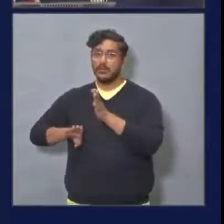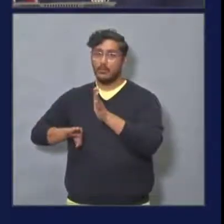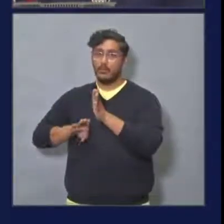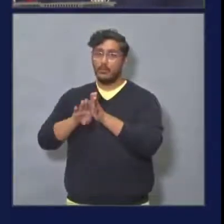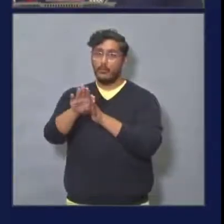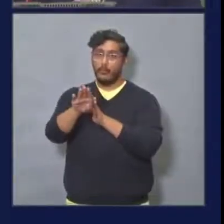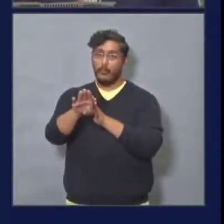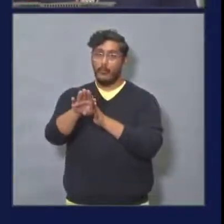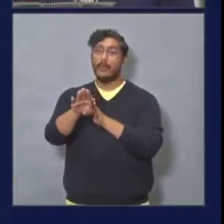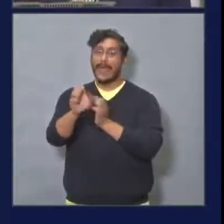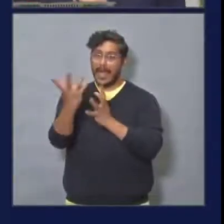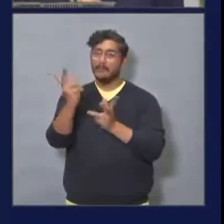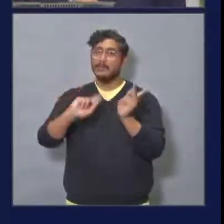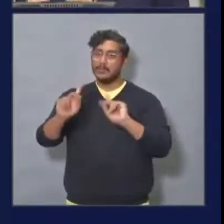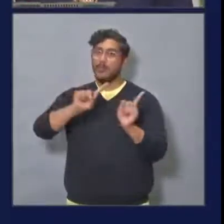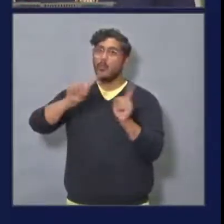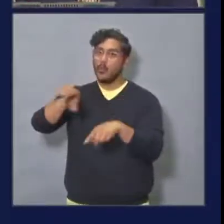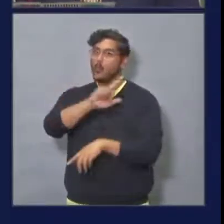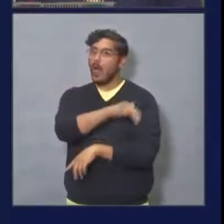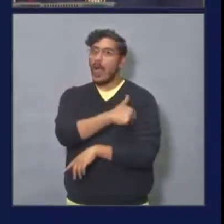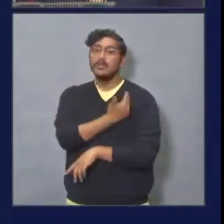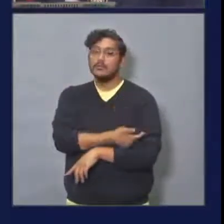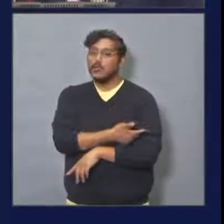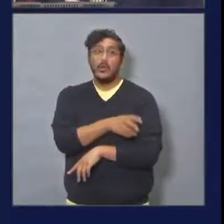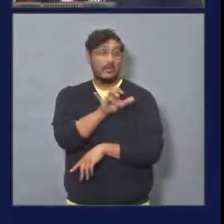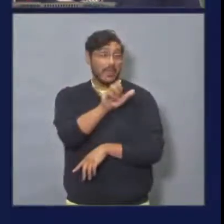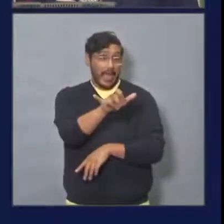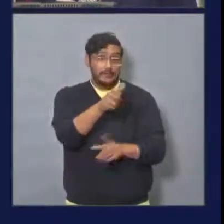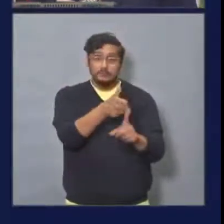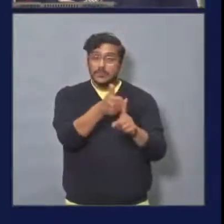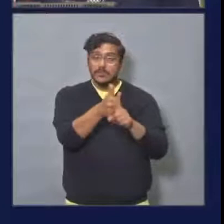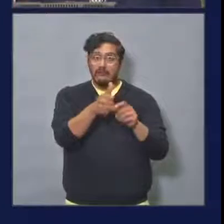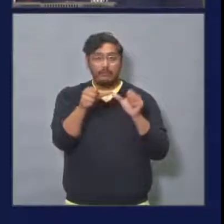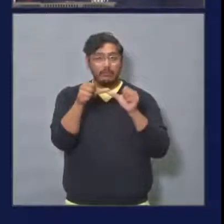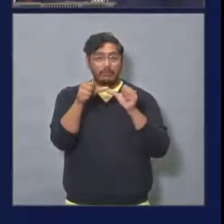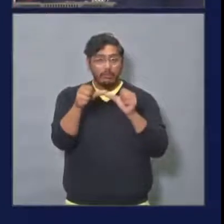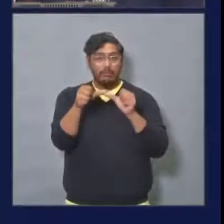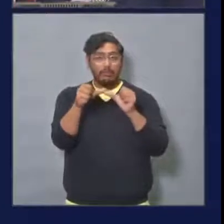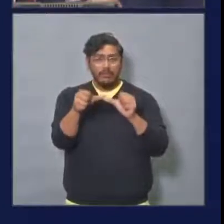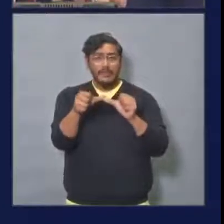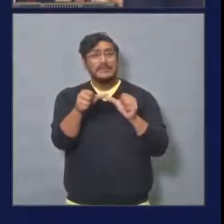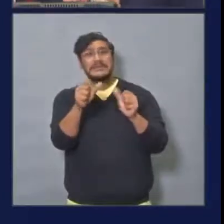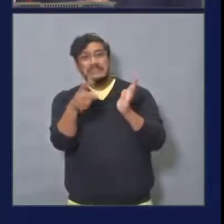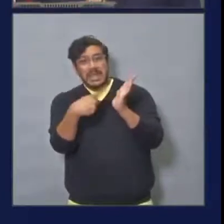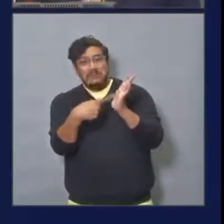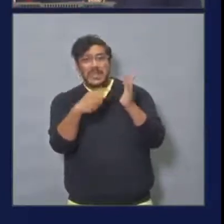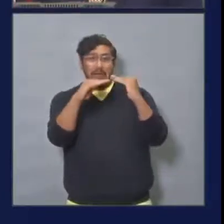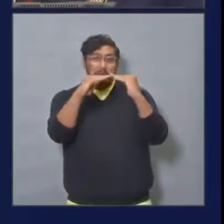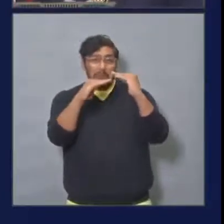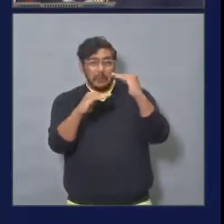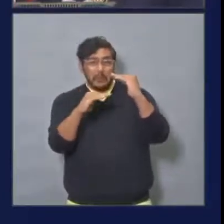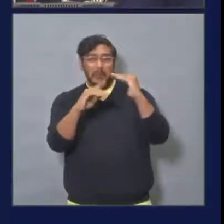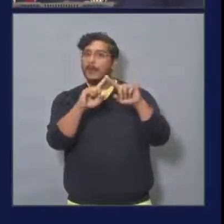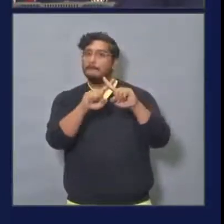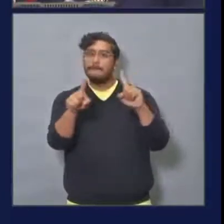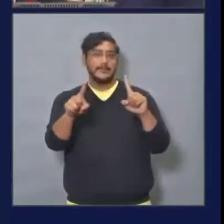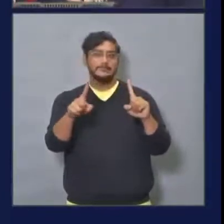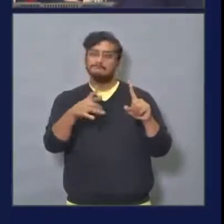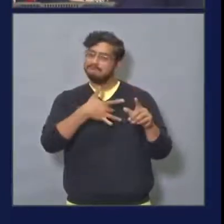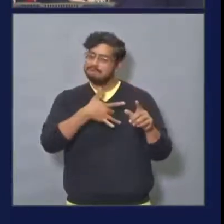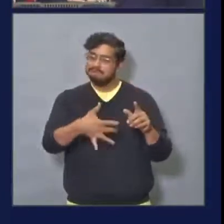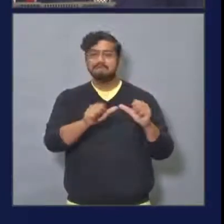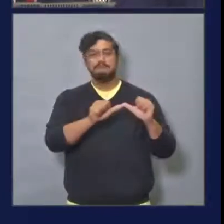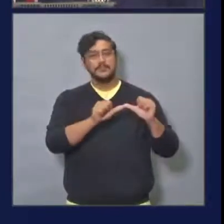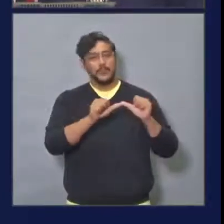is continuing, even if you see a slight dip for the last couple of days. Our 3-day average